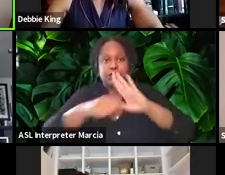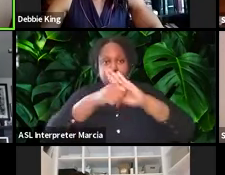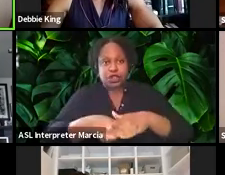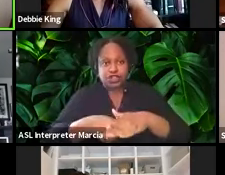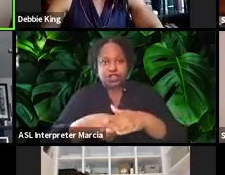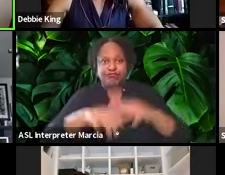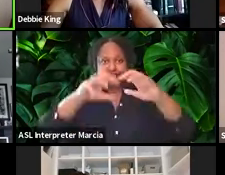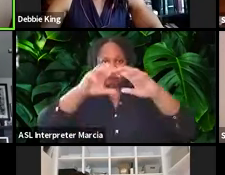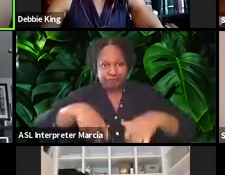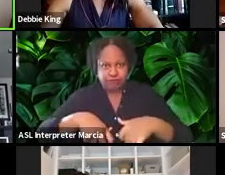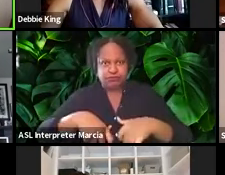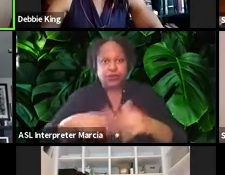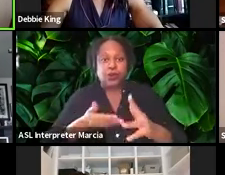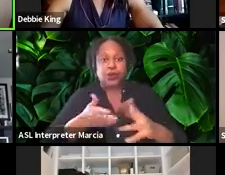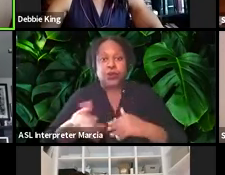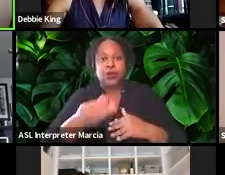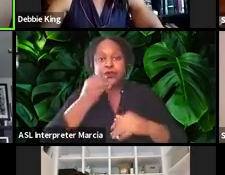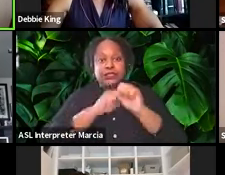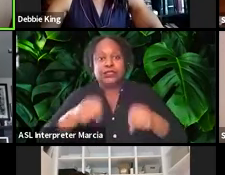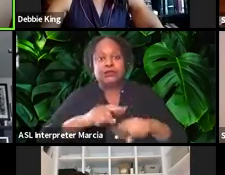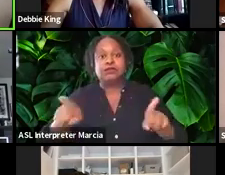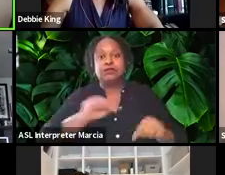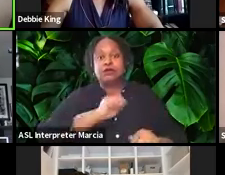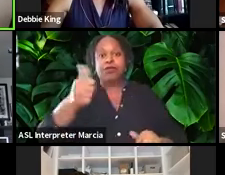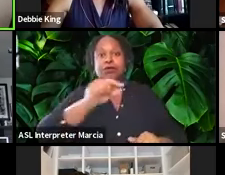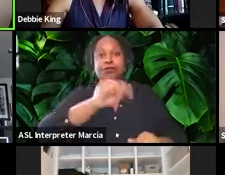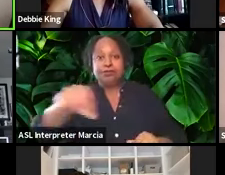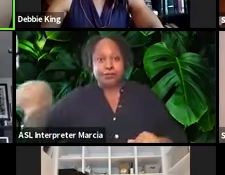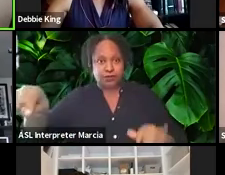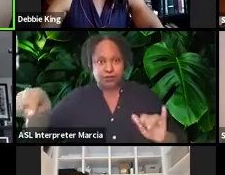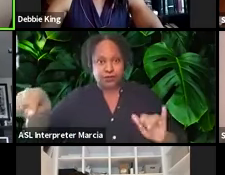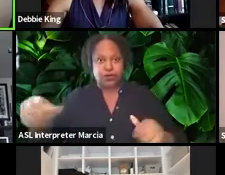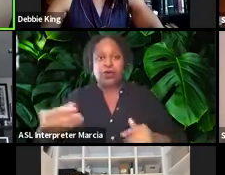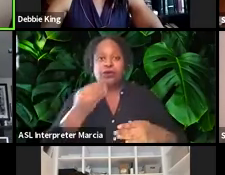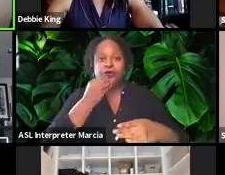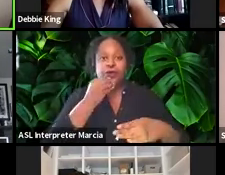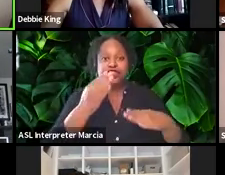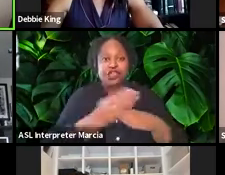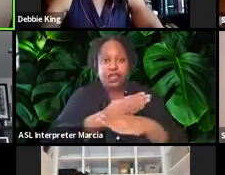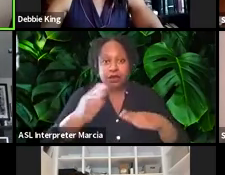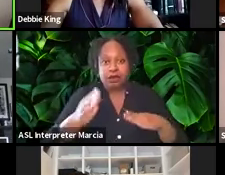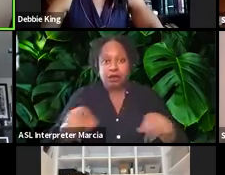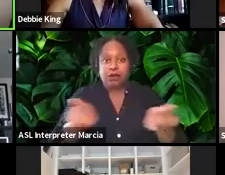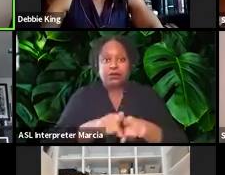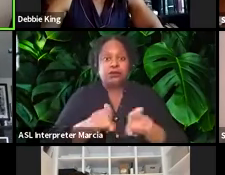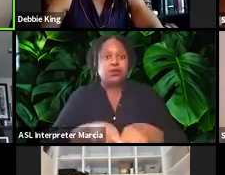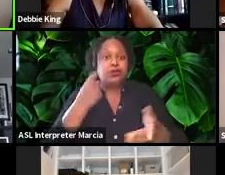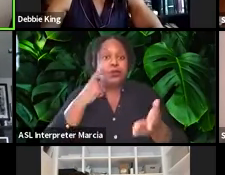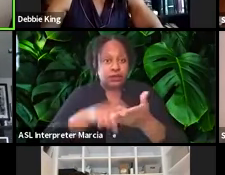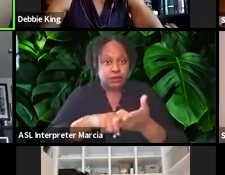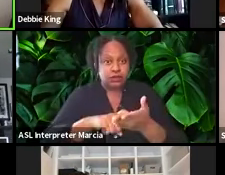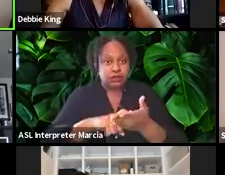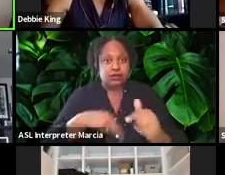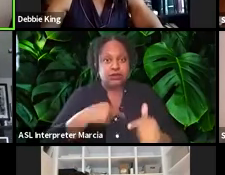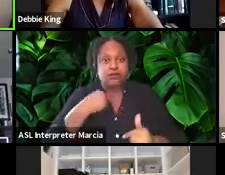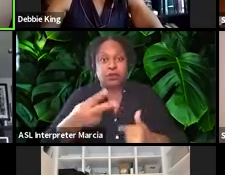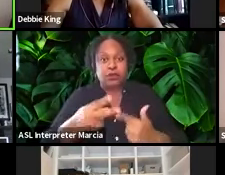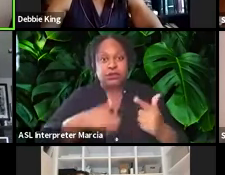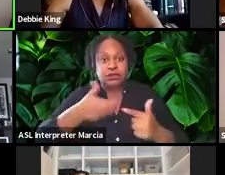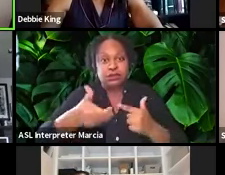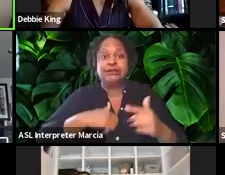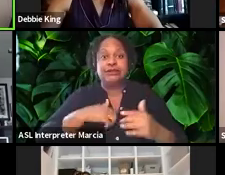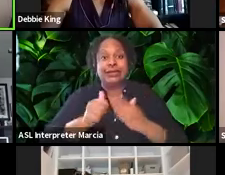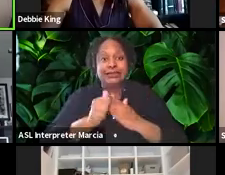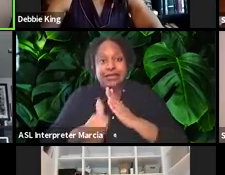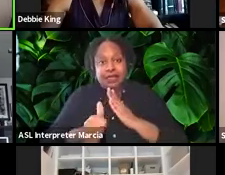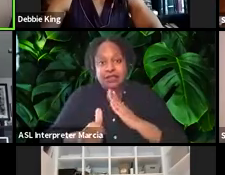exist throughout the food system and beyond. FoodShare also recognizes that the voices, talents, and successes of Black